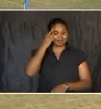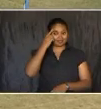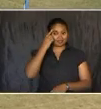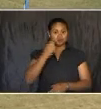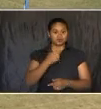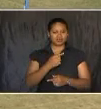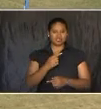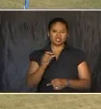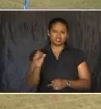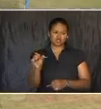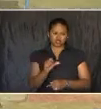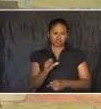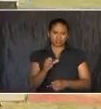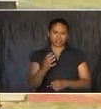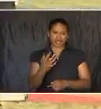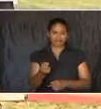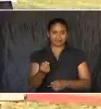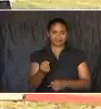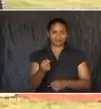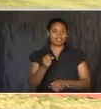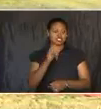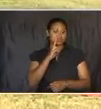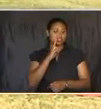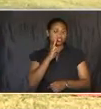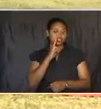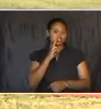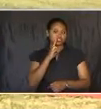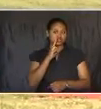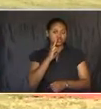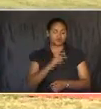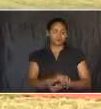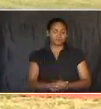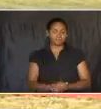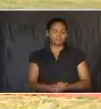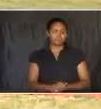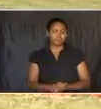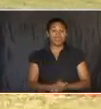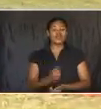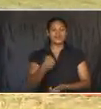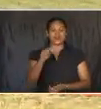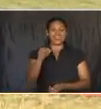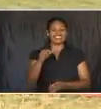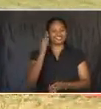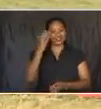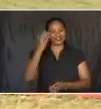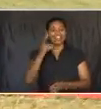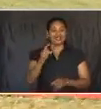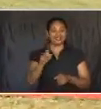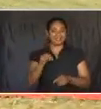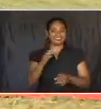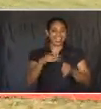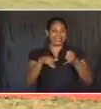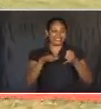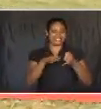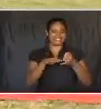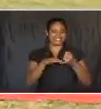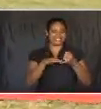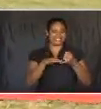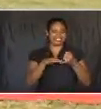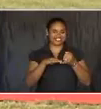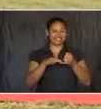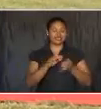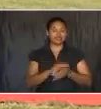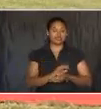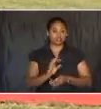supposedly there's an address. I don't think there's an address. No, that's the end. Actually, His Excellency